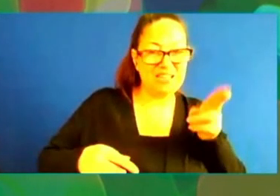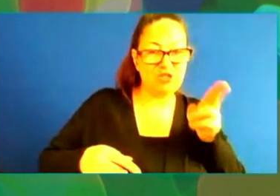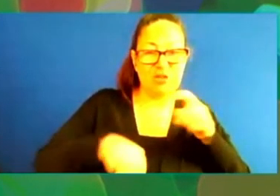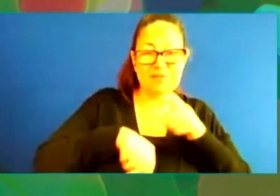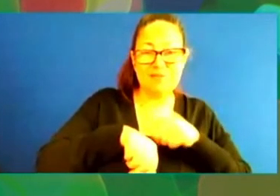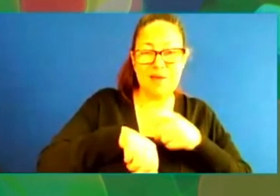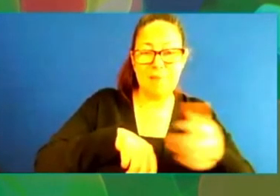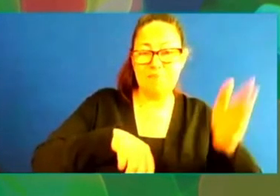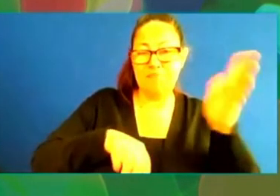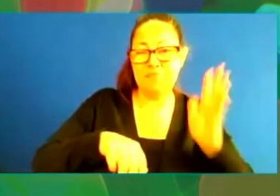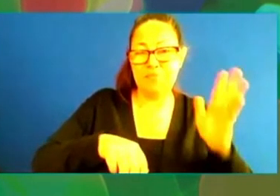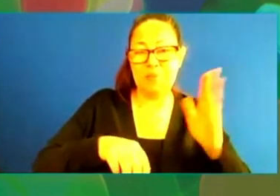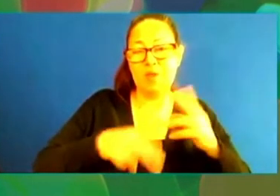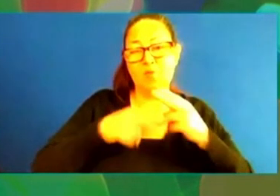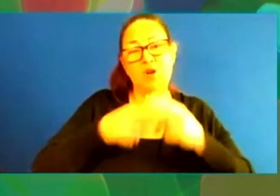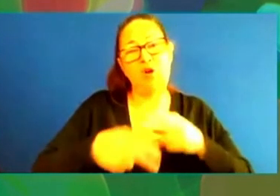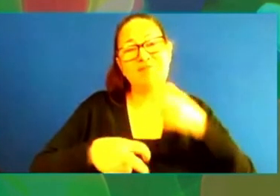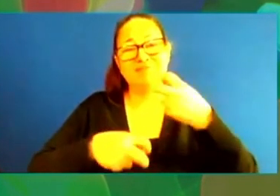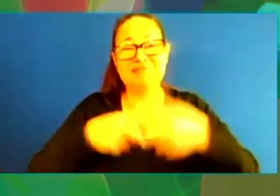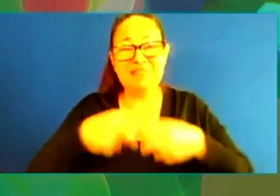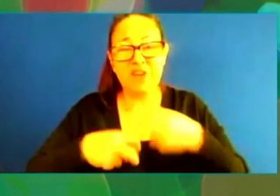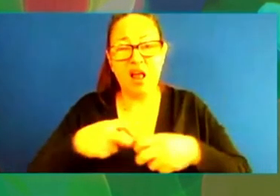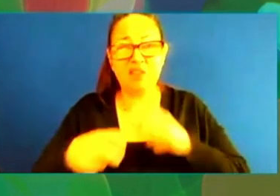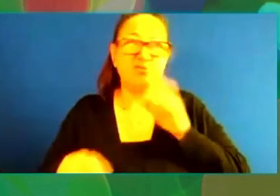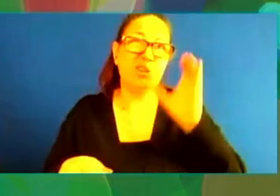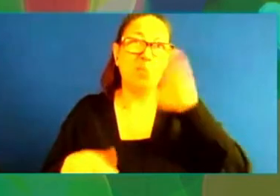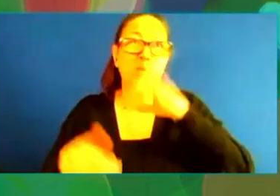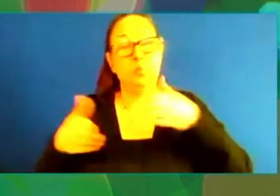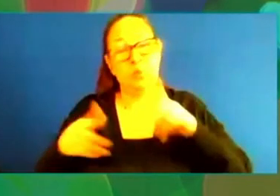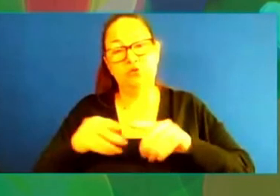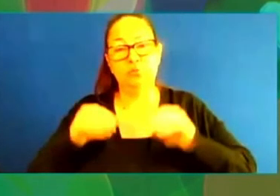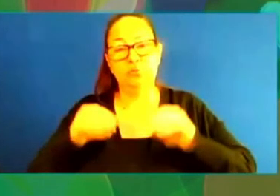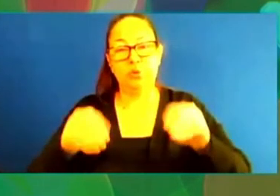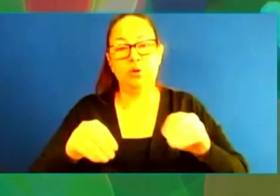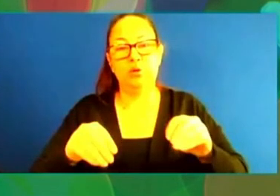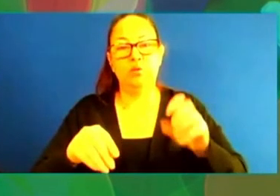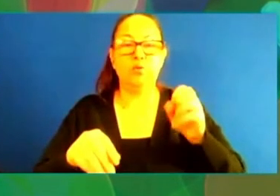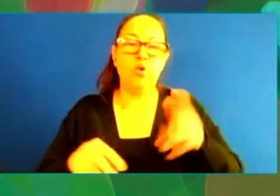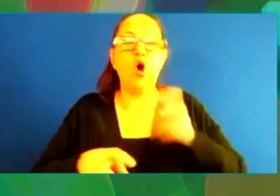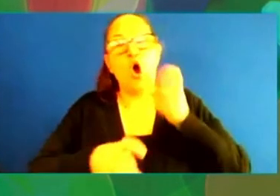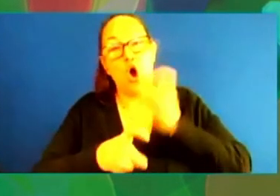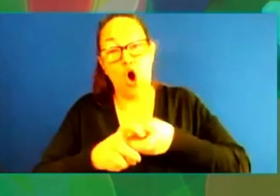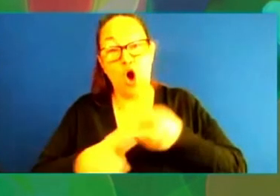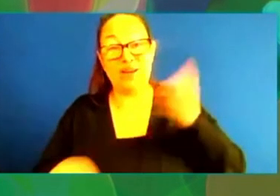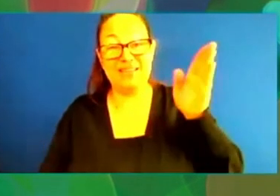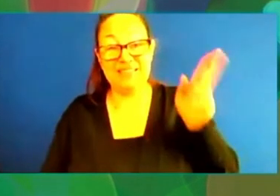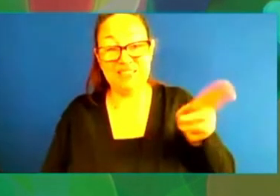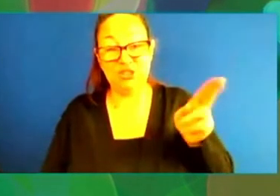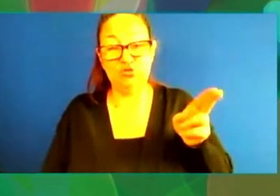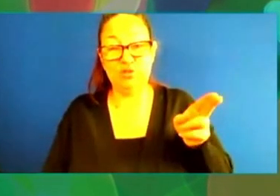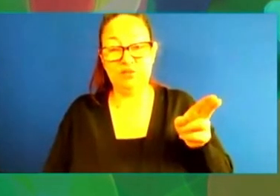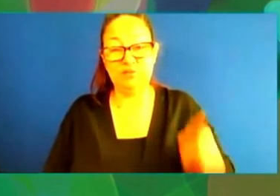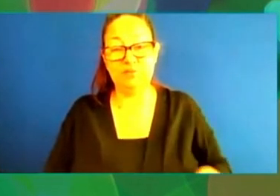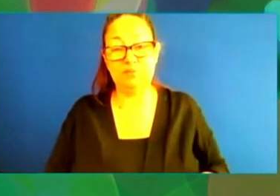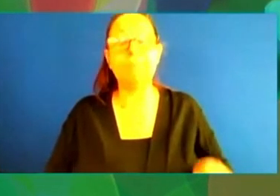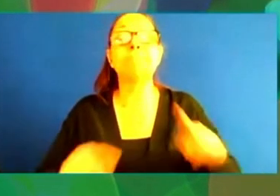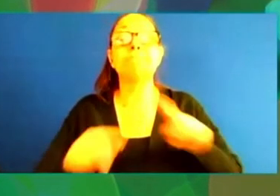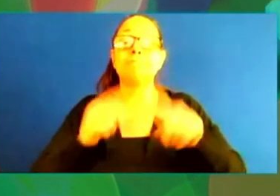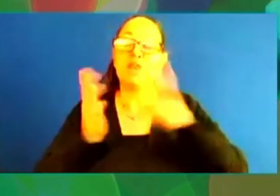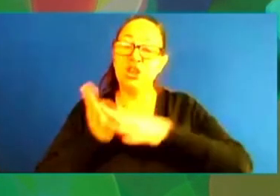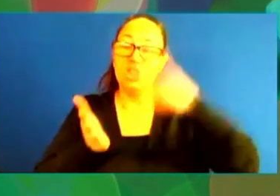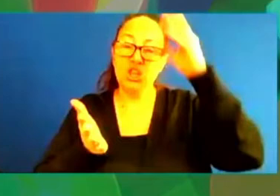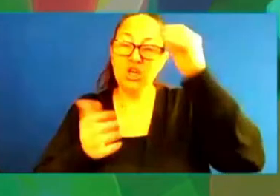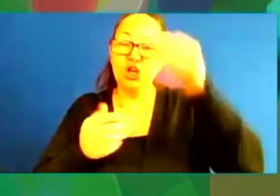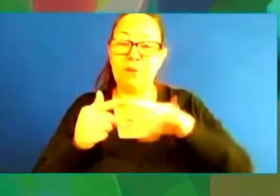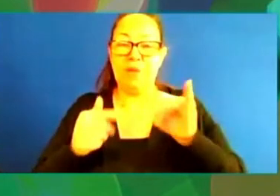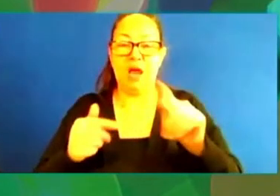history that was what we call difficult, which is a weird way to put it, mm-hmm. but, or hard history is what we're calling it now. But also learn about it, looking